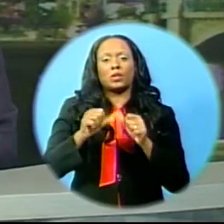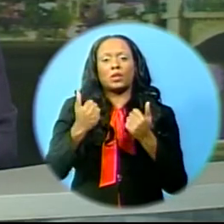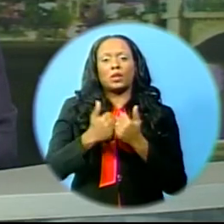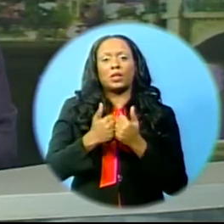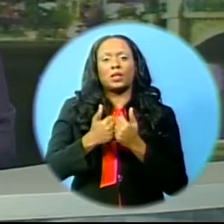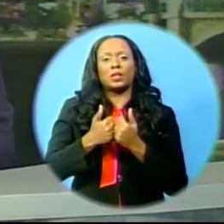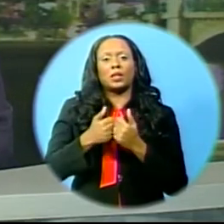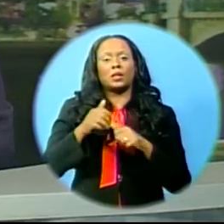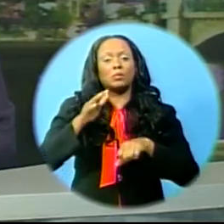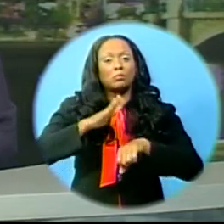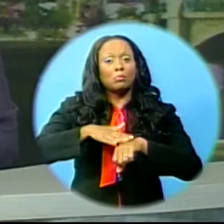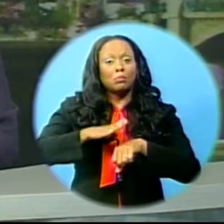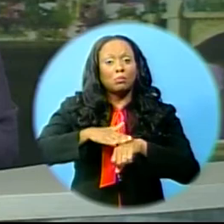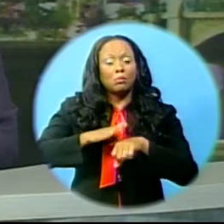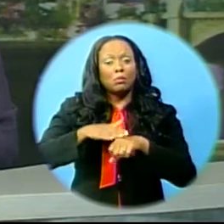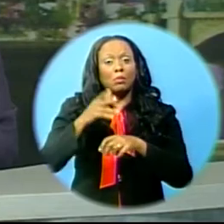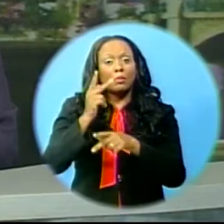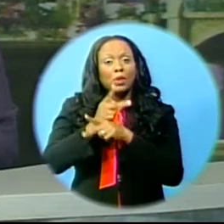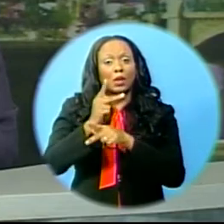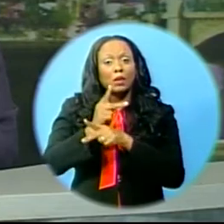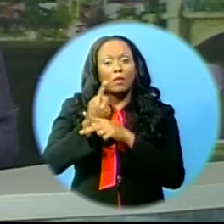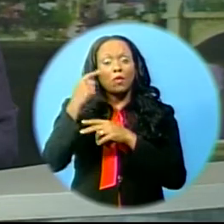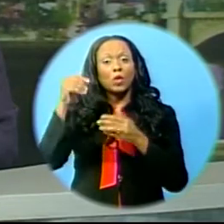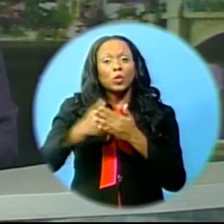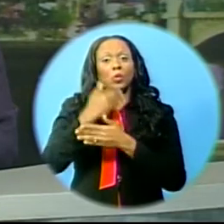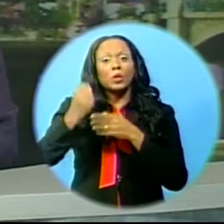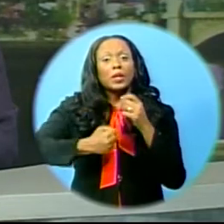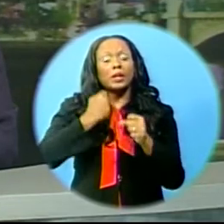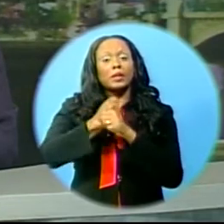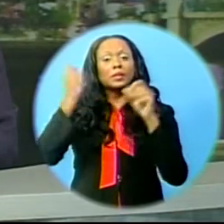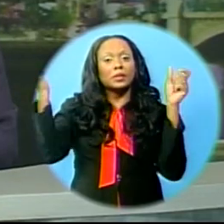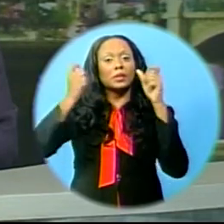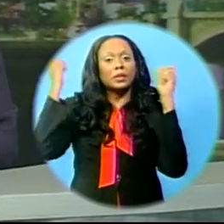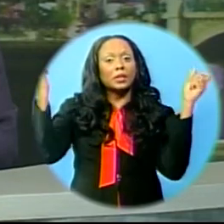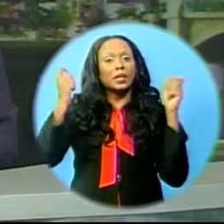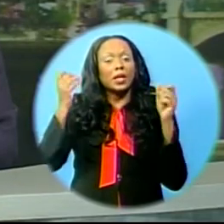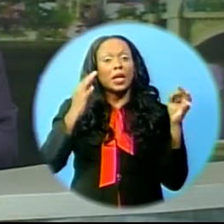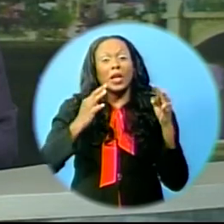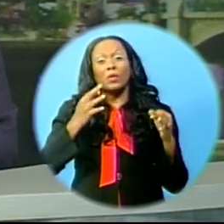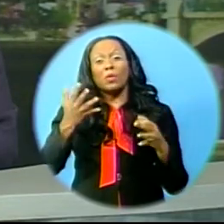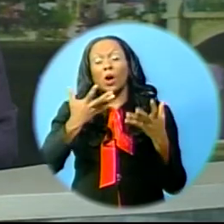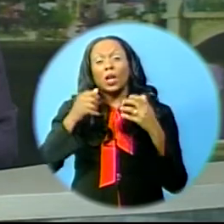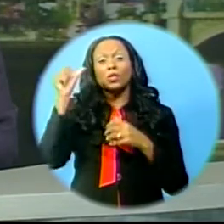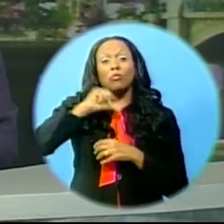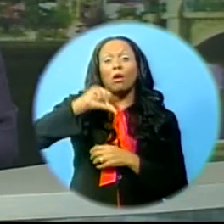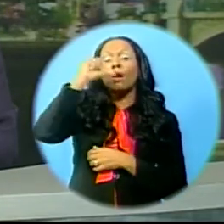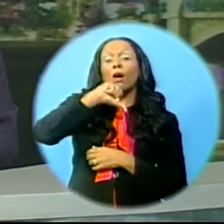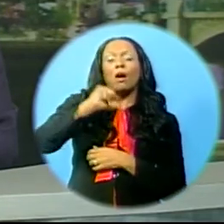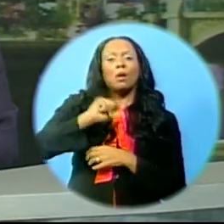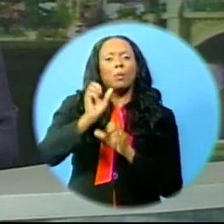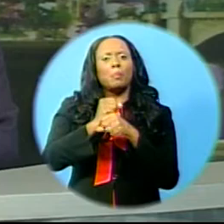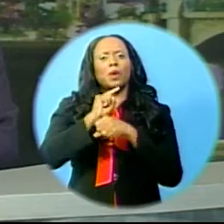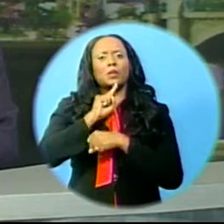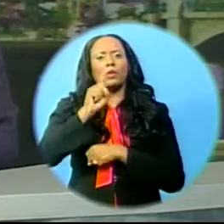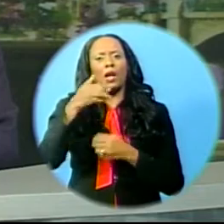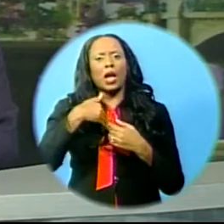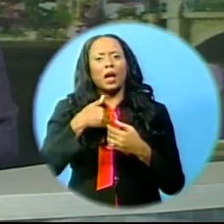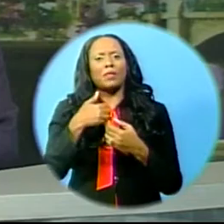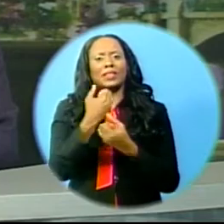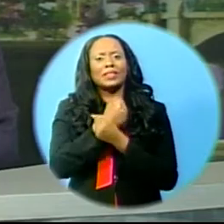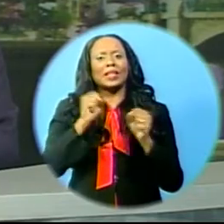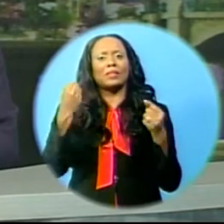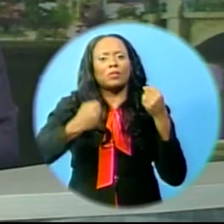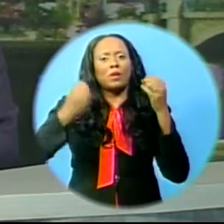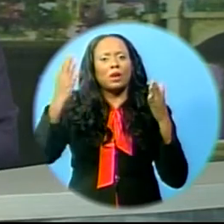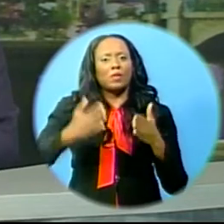may be preparing for New Year's celebrations. He wants those who may be drinking to designate a safe driver, noting it's an